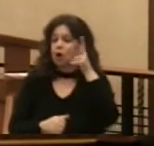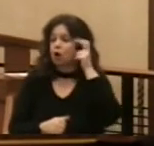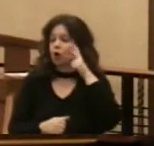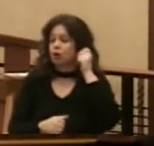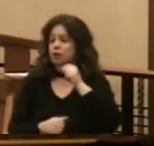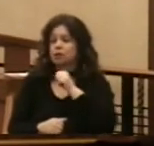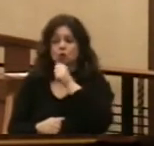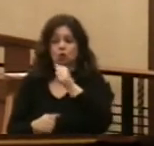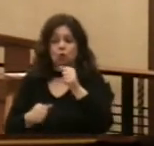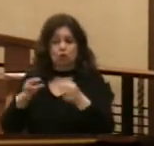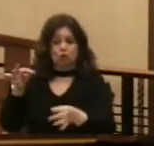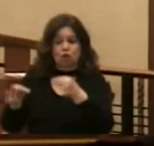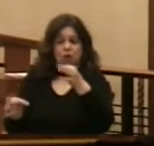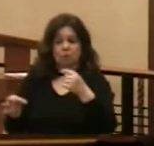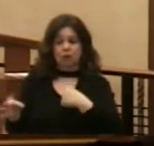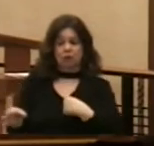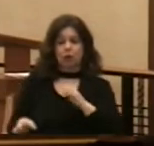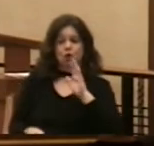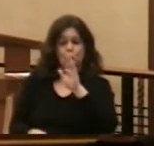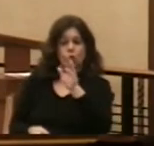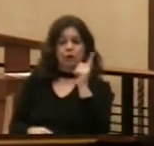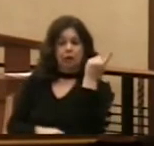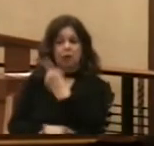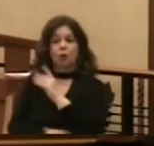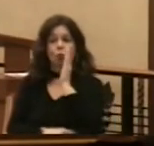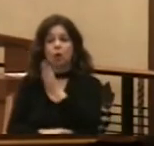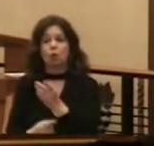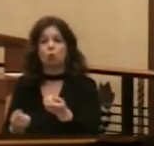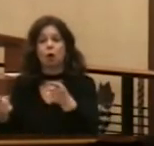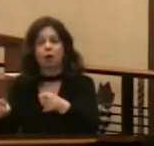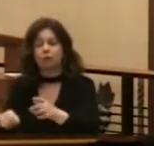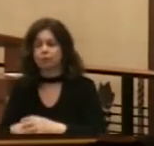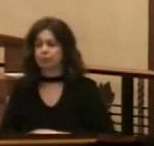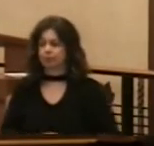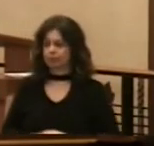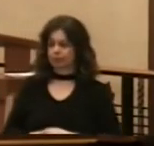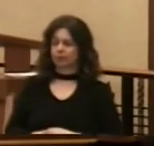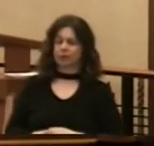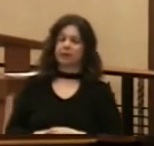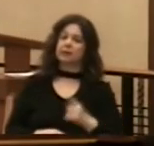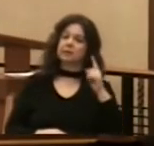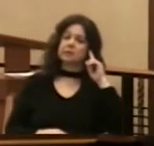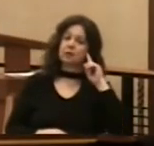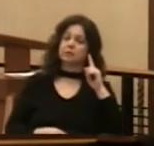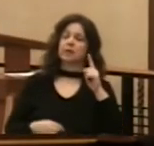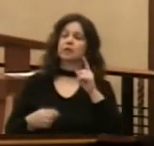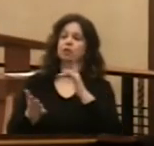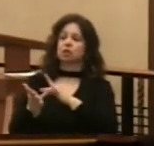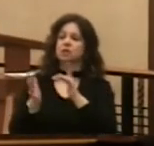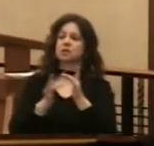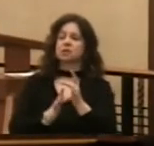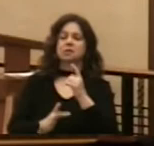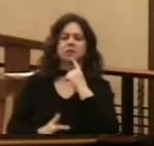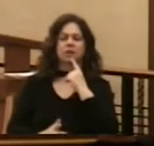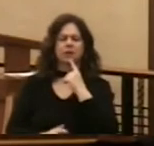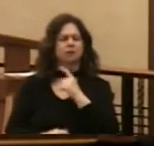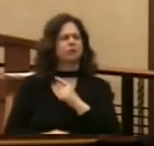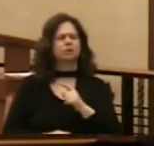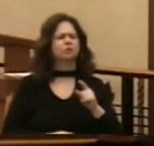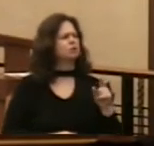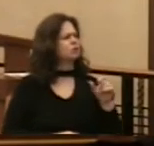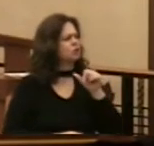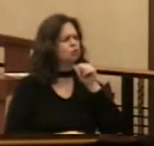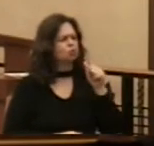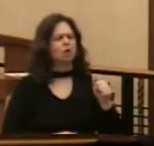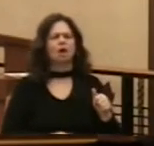don't judge me, your day is coming? Sound an awful lot like Jesus saying, do not judge